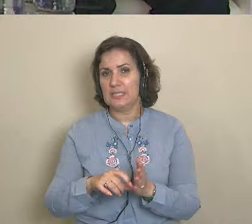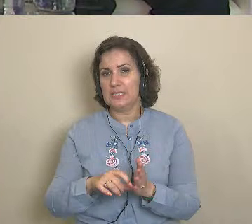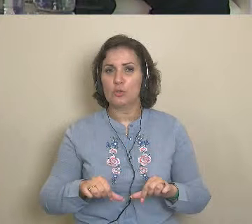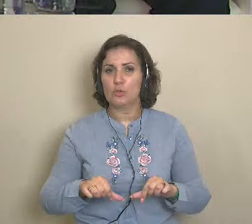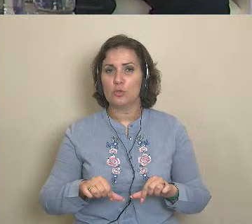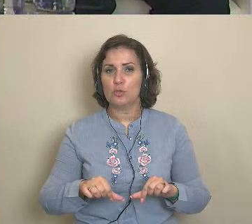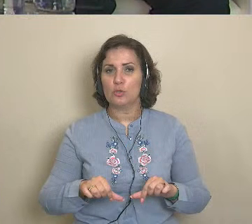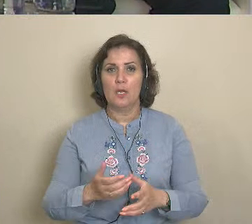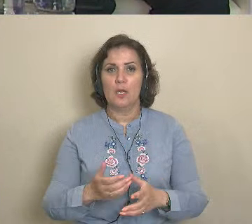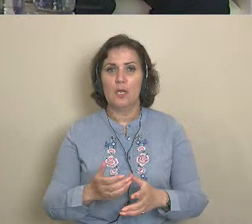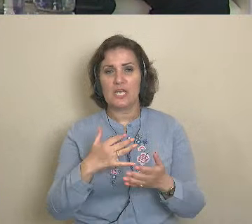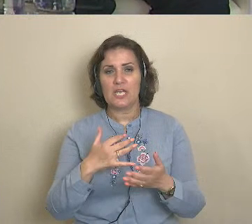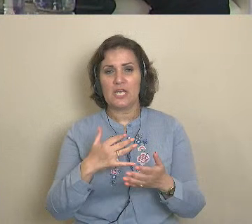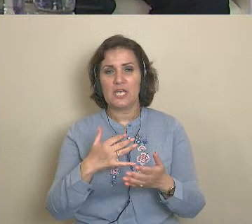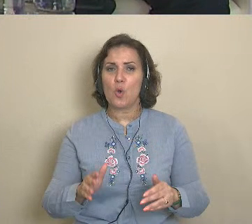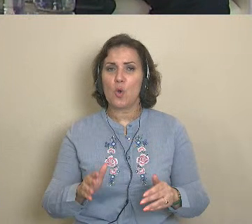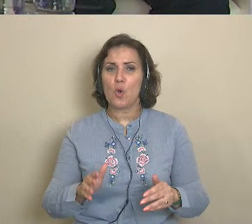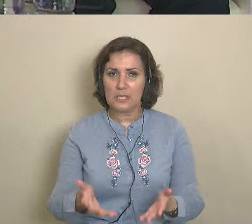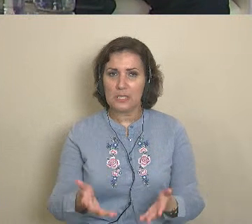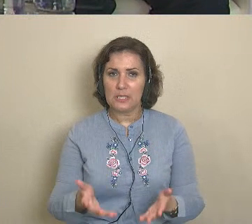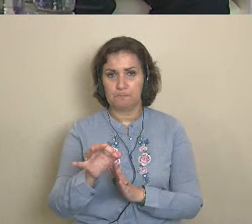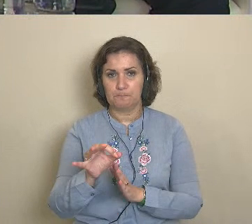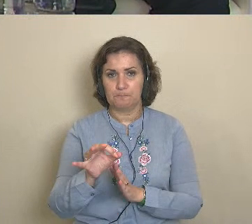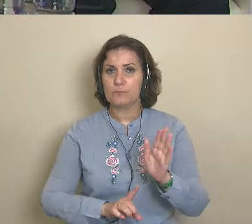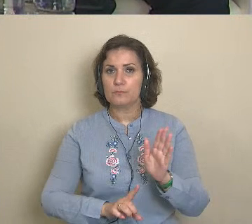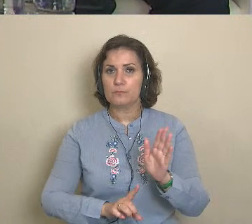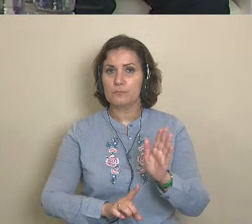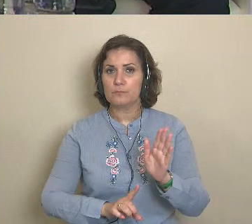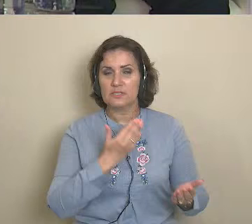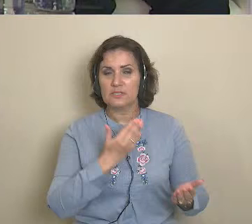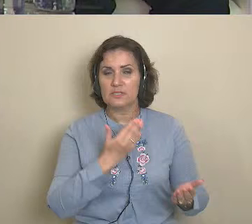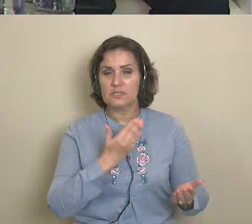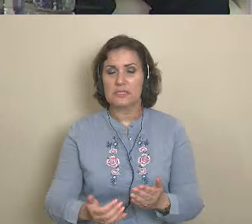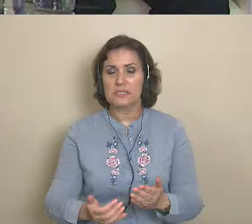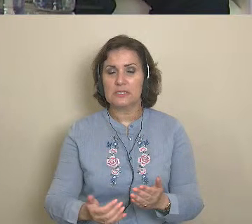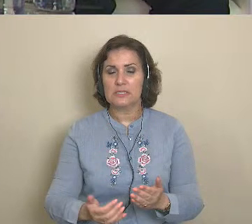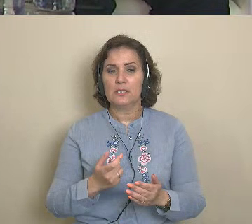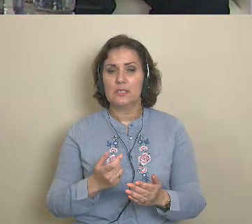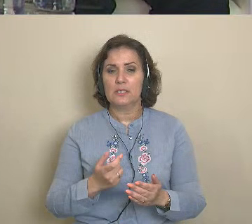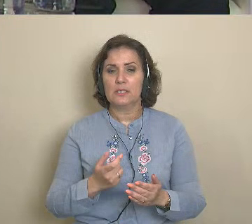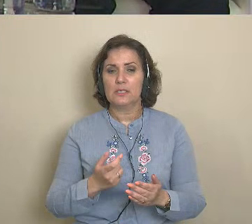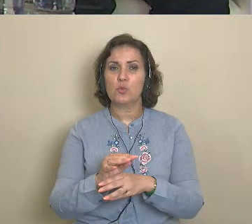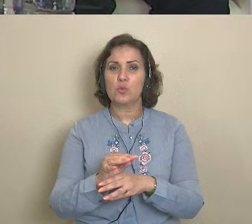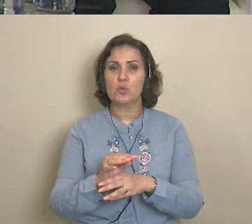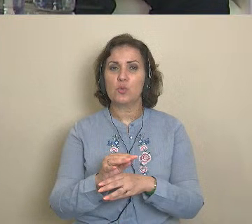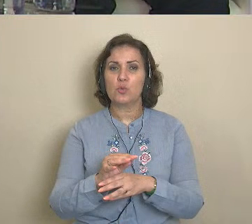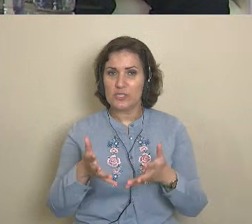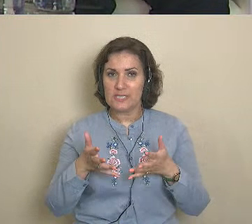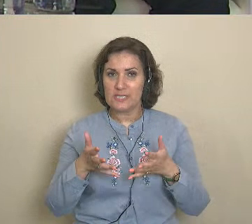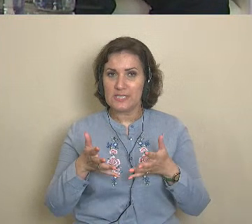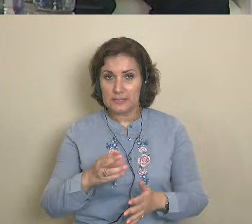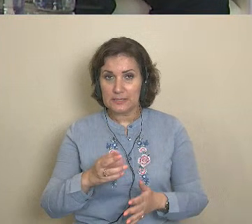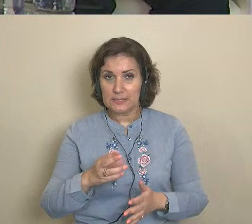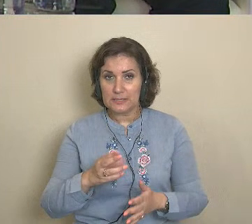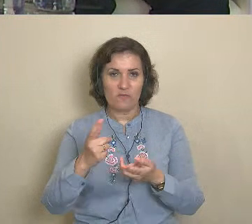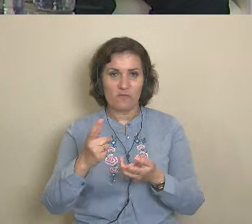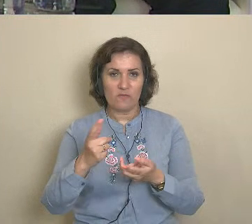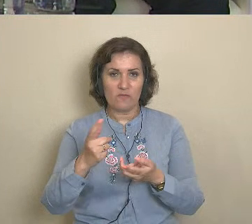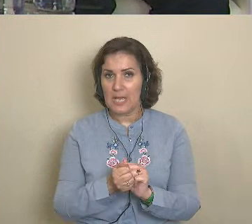of the TECs, after having read our recommendations, started to ask for